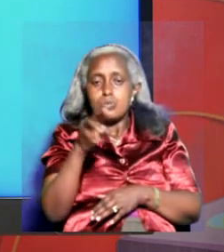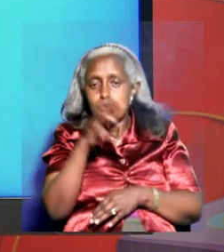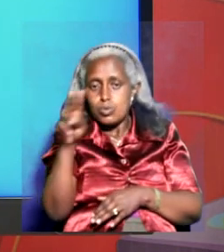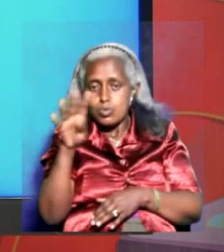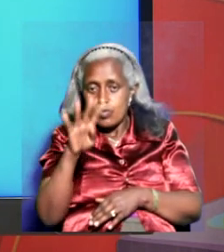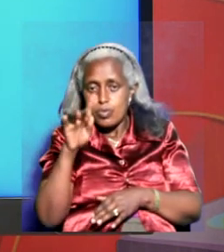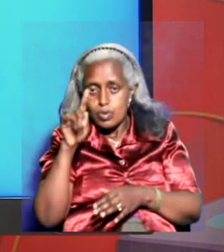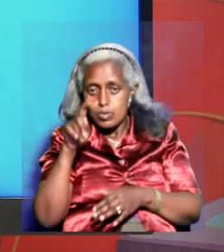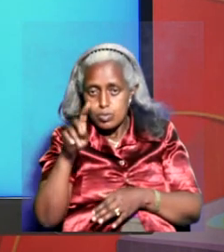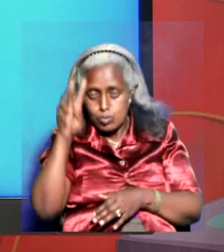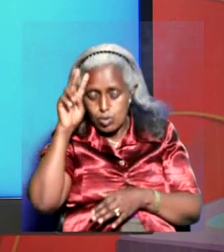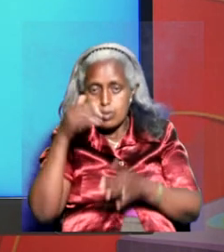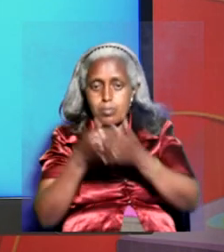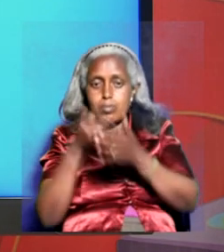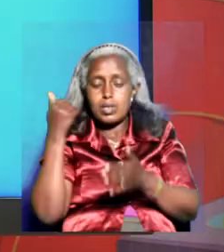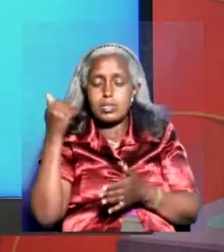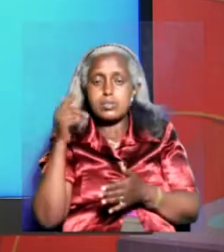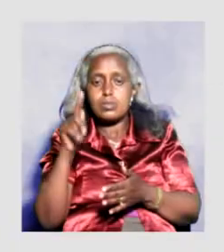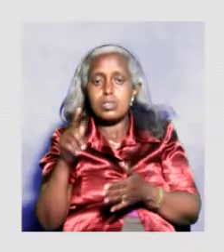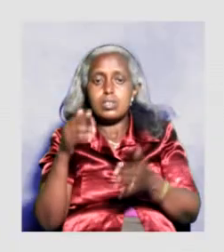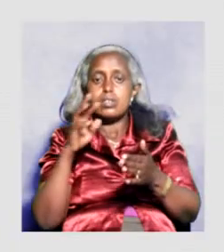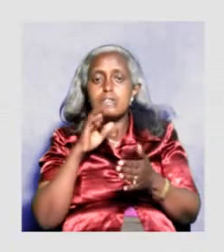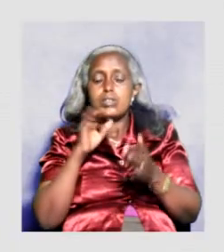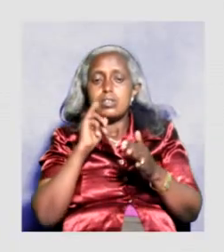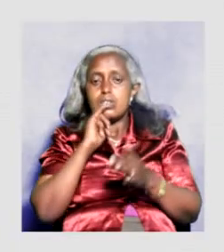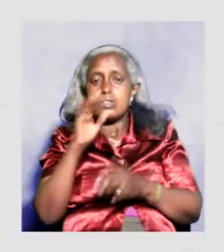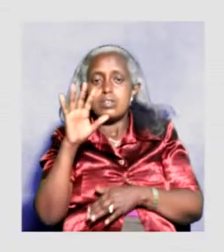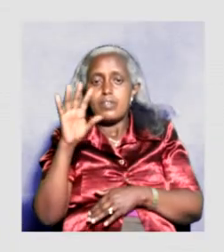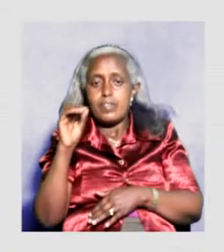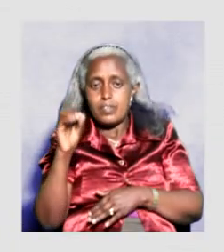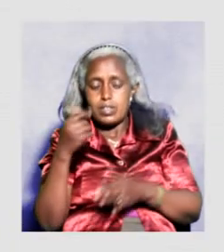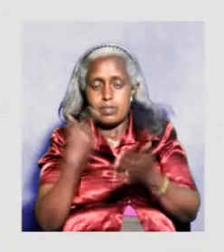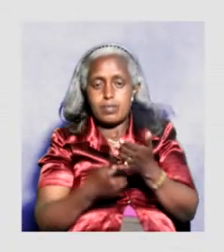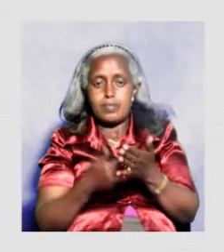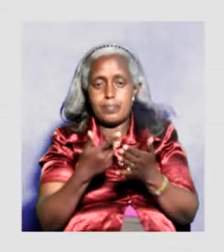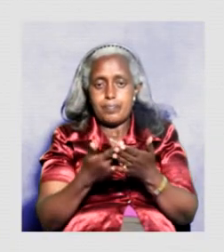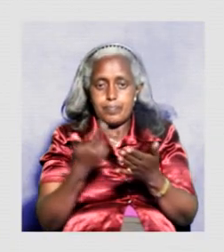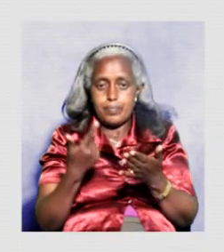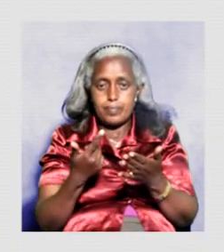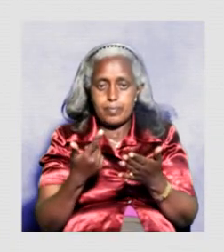minus 1. It is square root of 15. So from this,